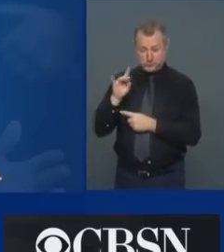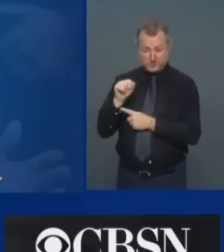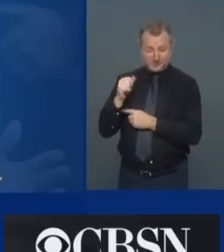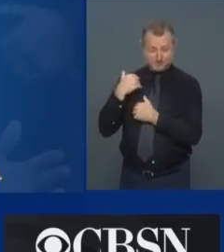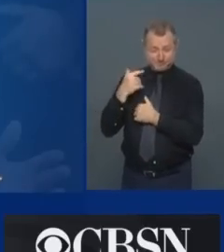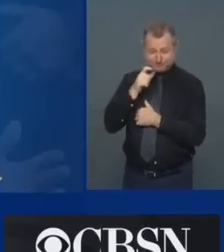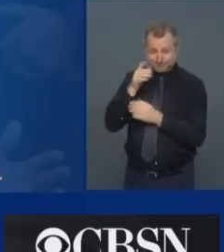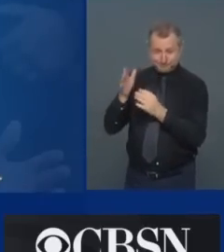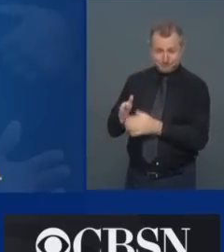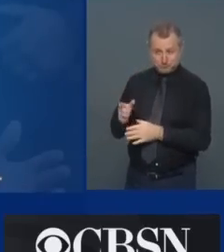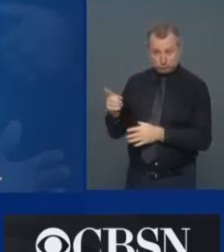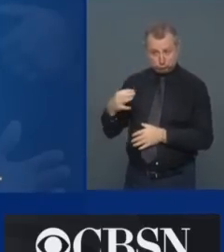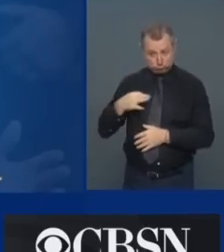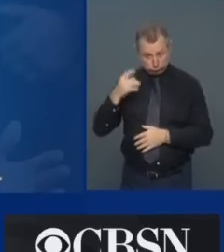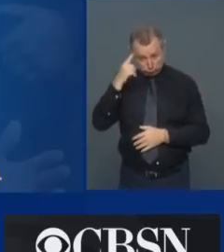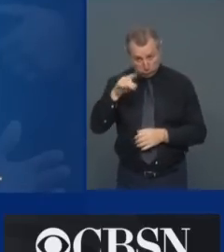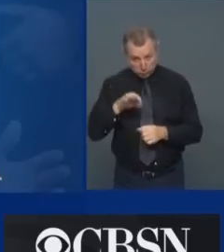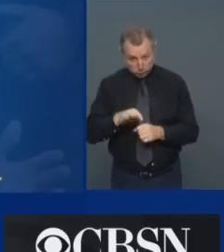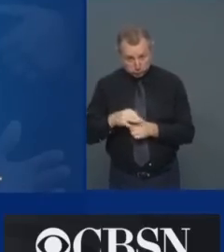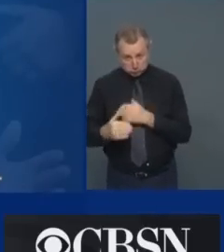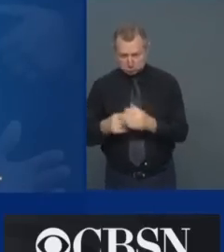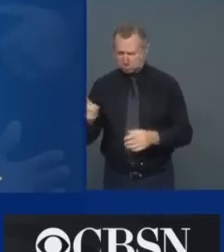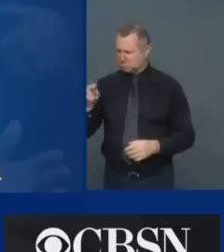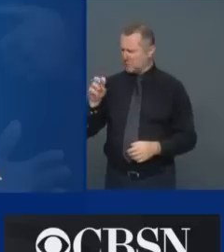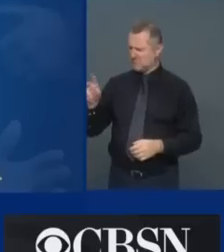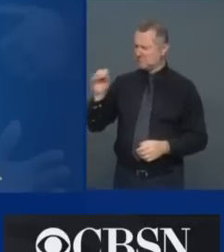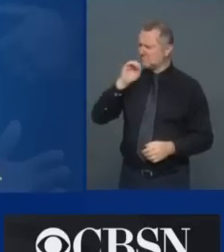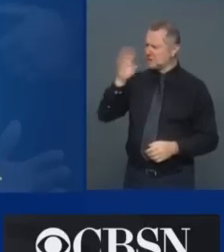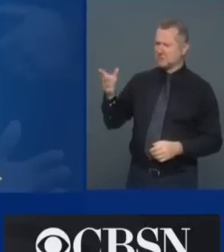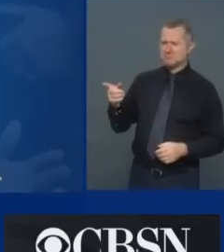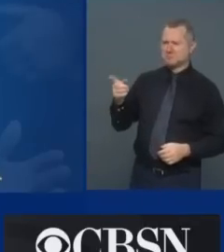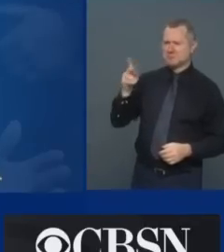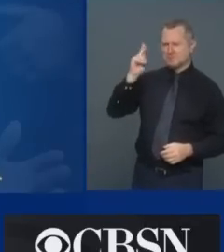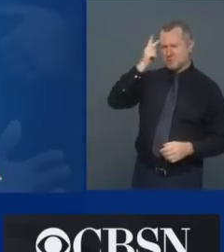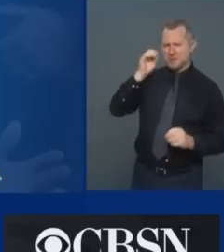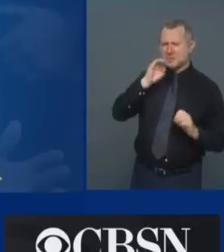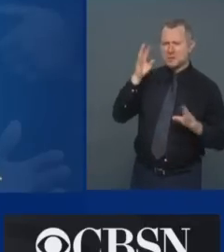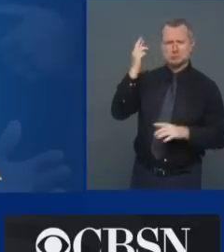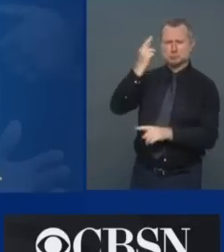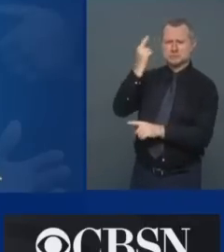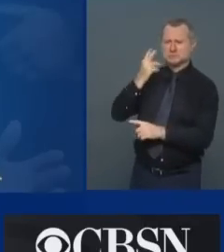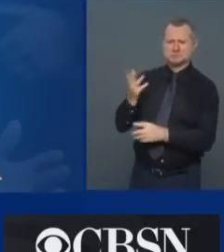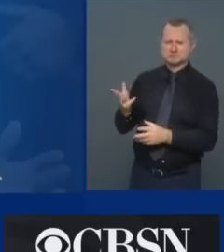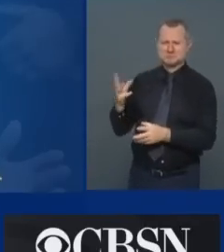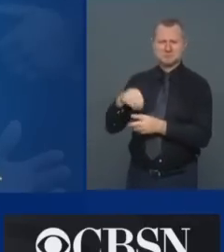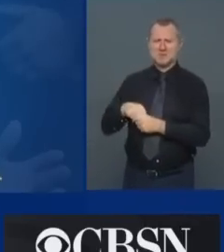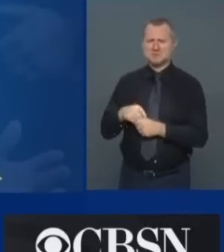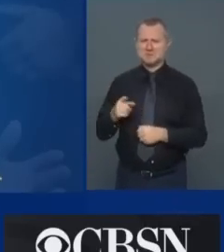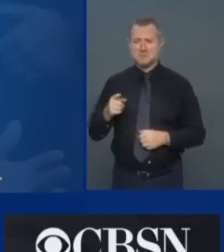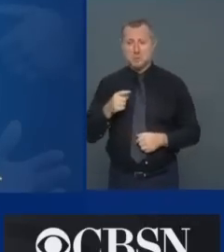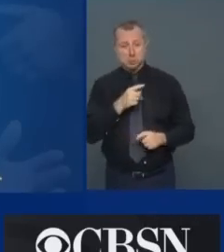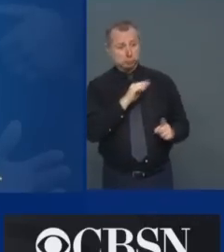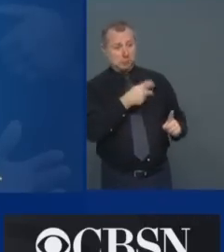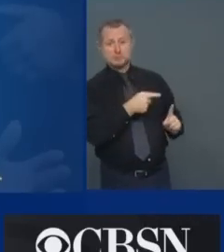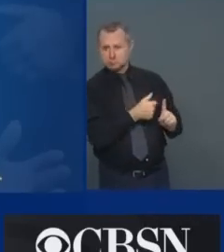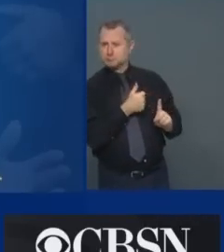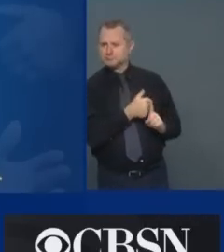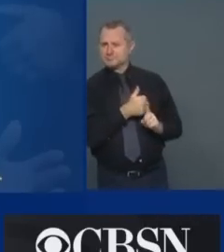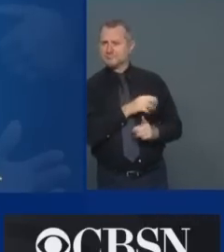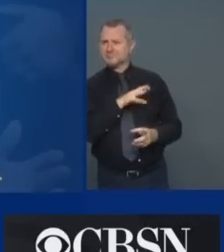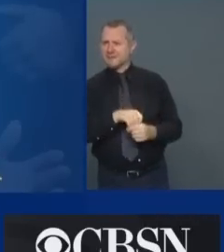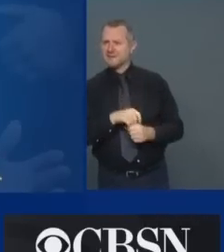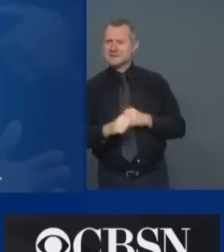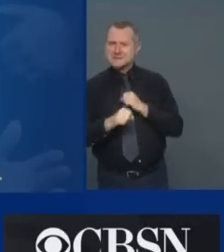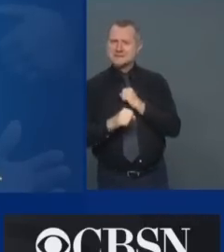political interest Dr. Hahn, head of the FDA, has. President Trump is engaged in the political process and